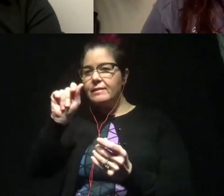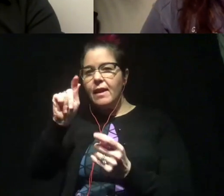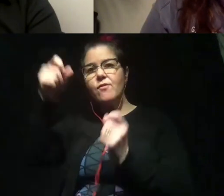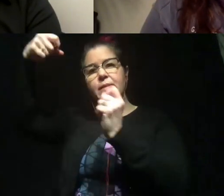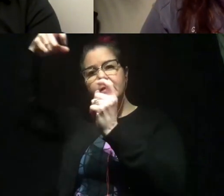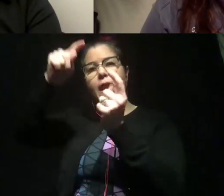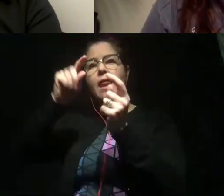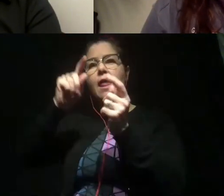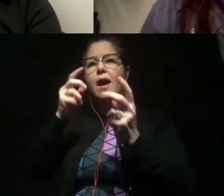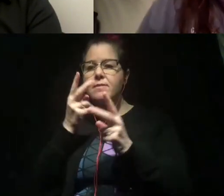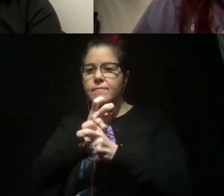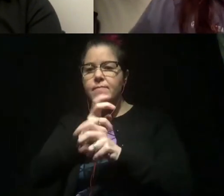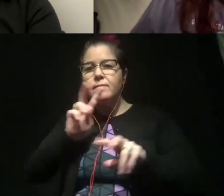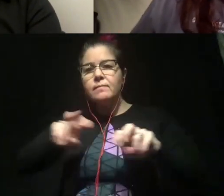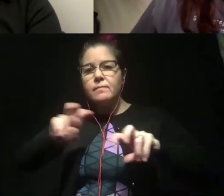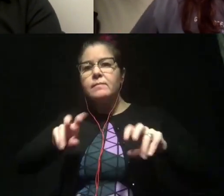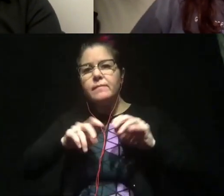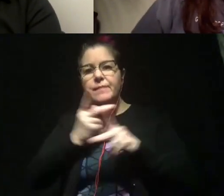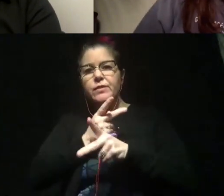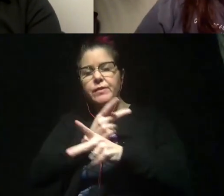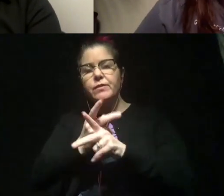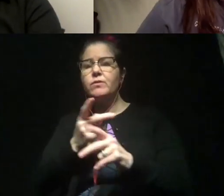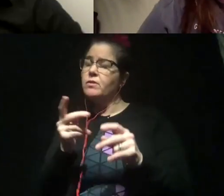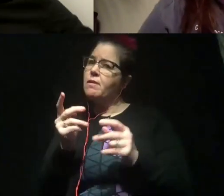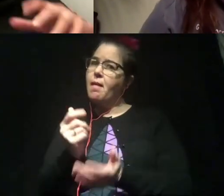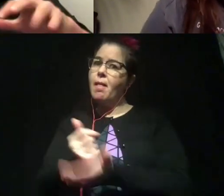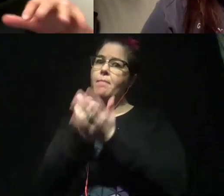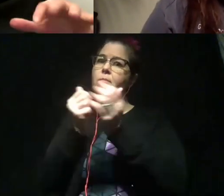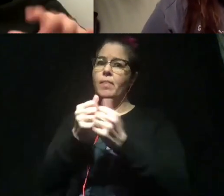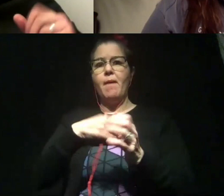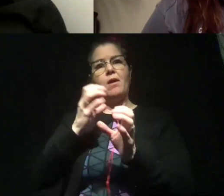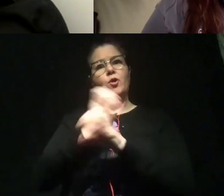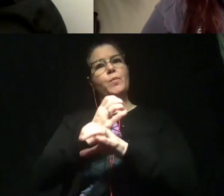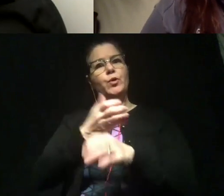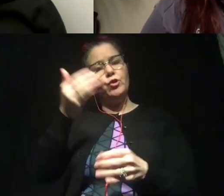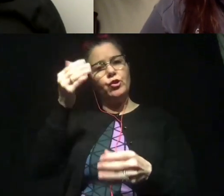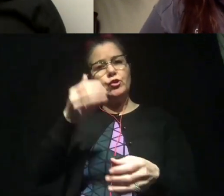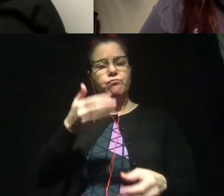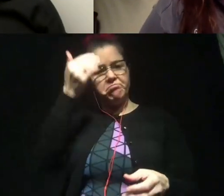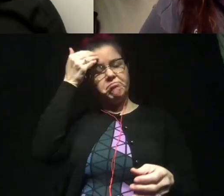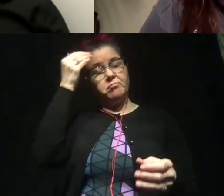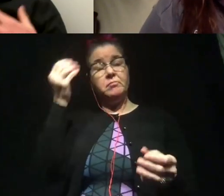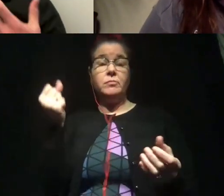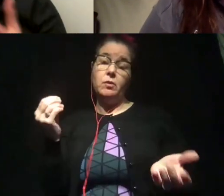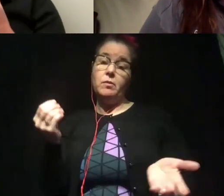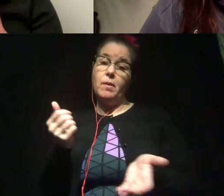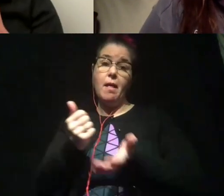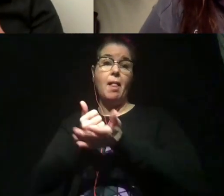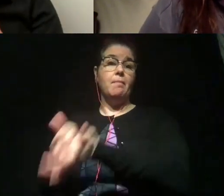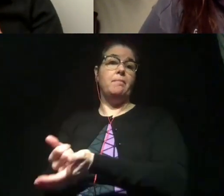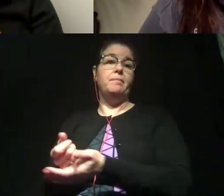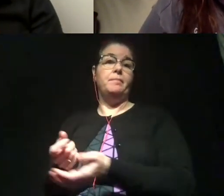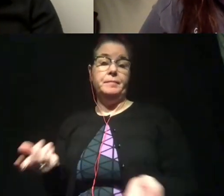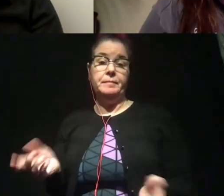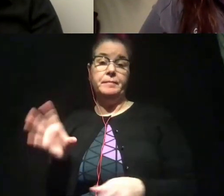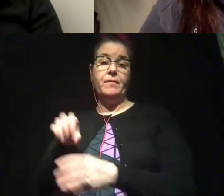of data that these satellites pull down. And so being able to do all that stuff on the computer was really handy. And I ended up getting involved